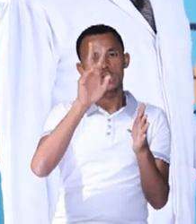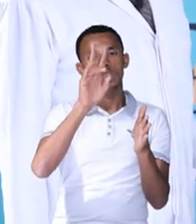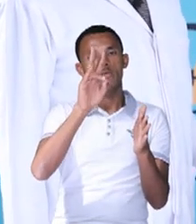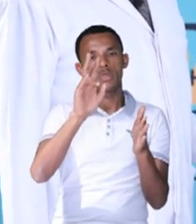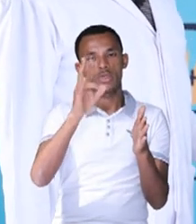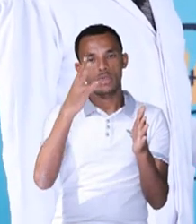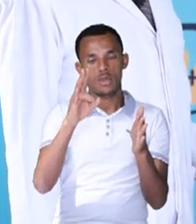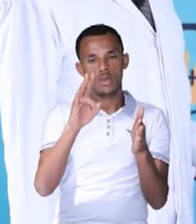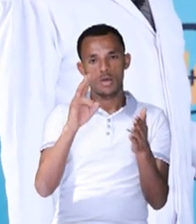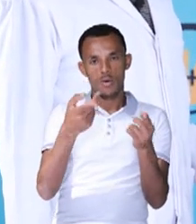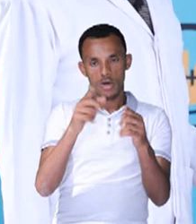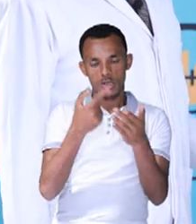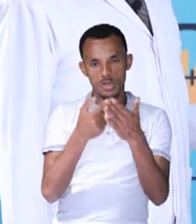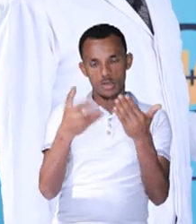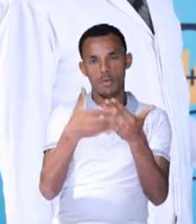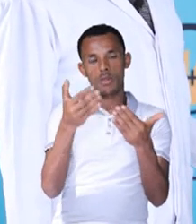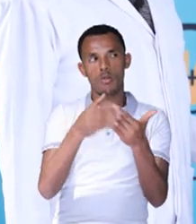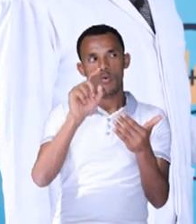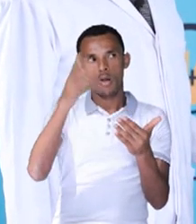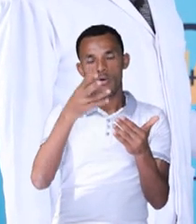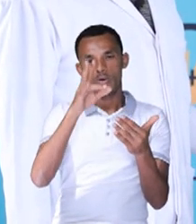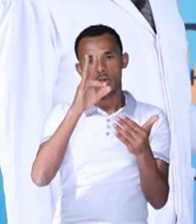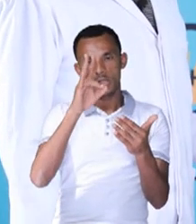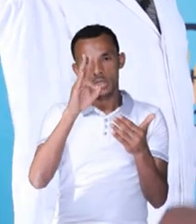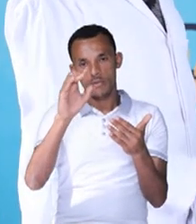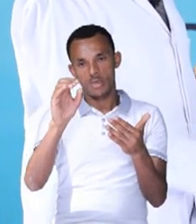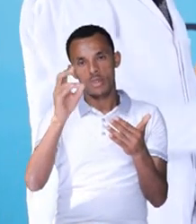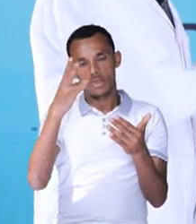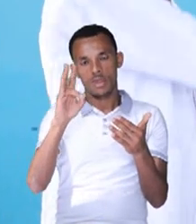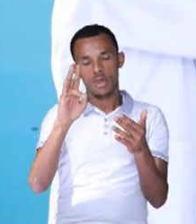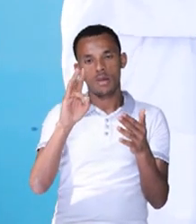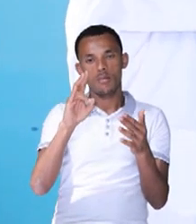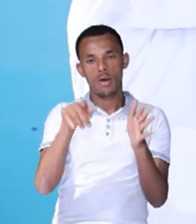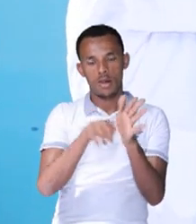17. When this one is simplified, 1 over 17 minus